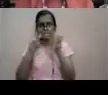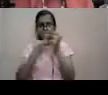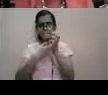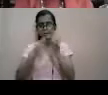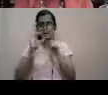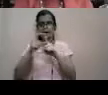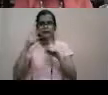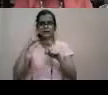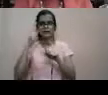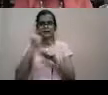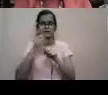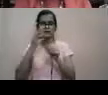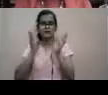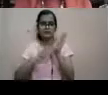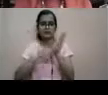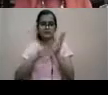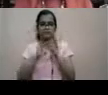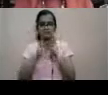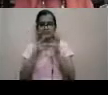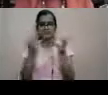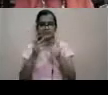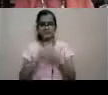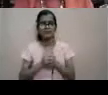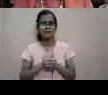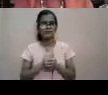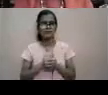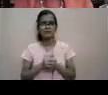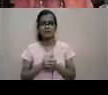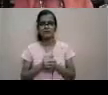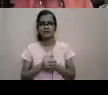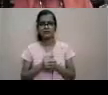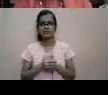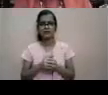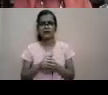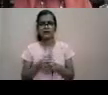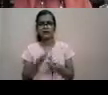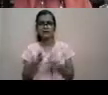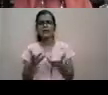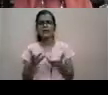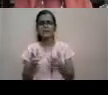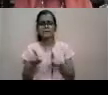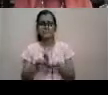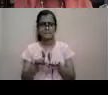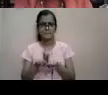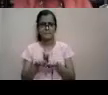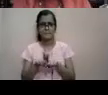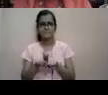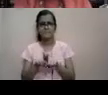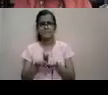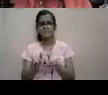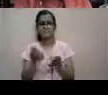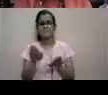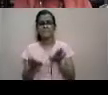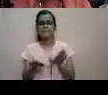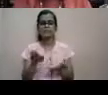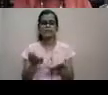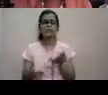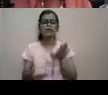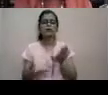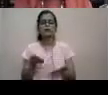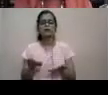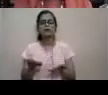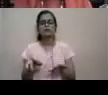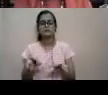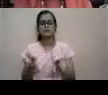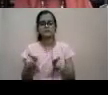Robins, who you see here jumping in the very back, are paradigmatic birds, and penguins, who you see down there